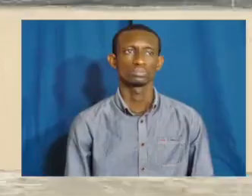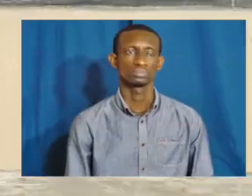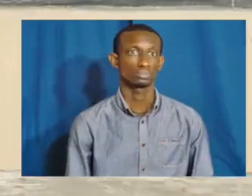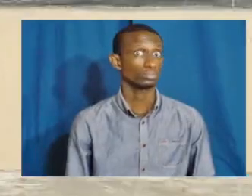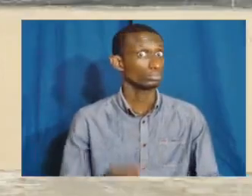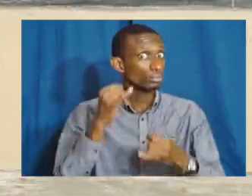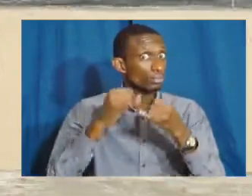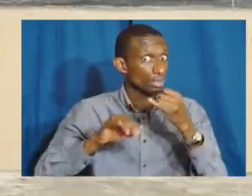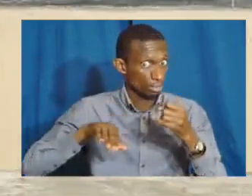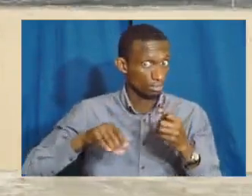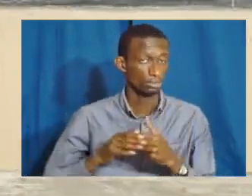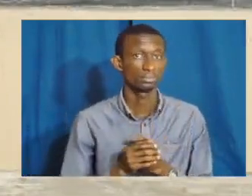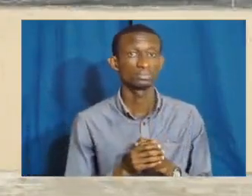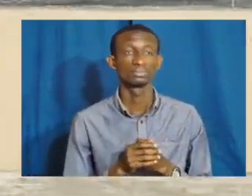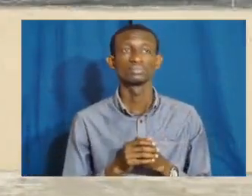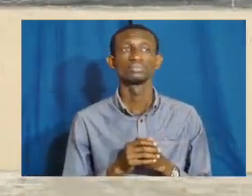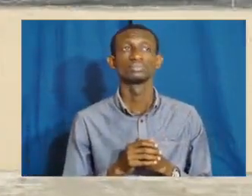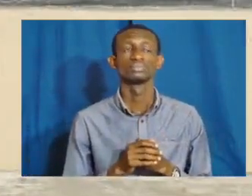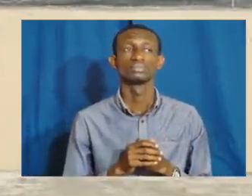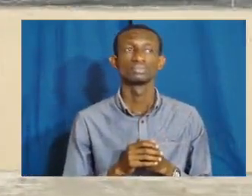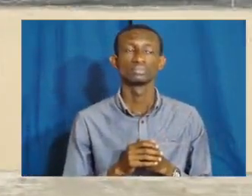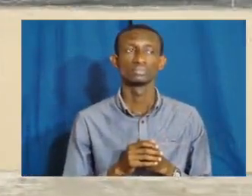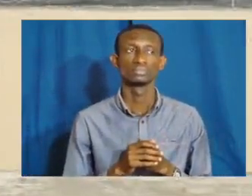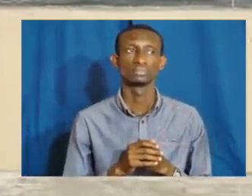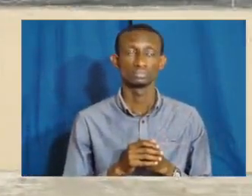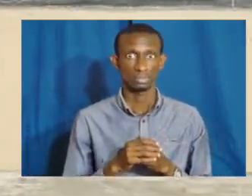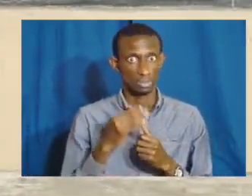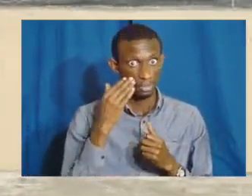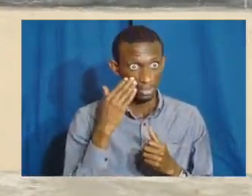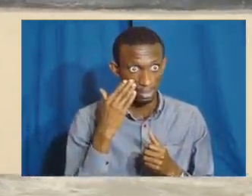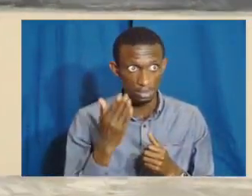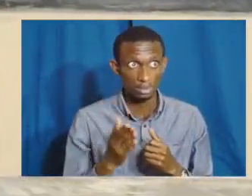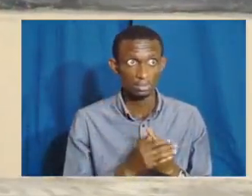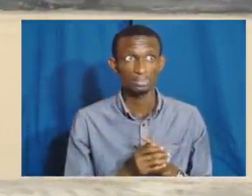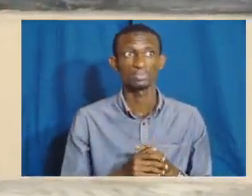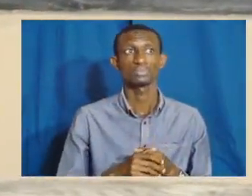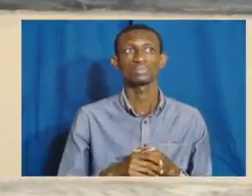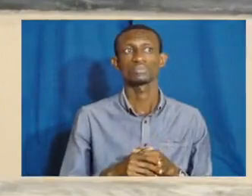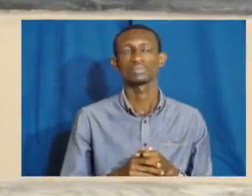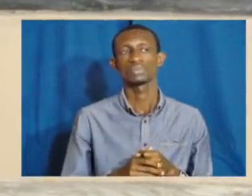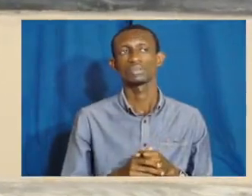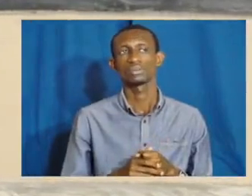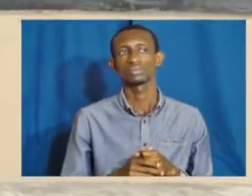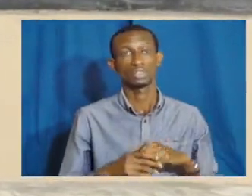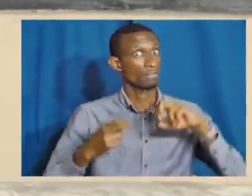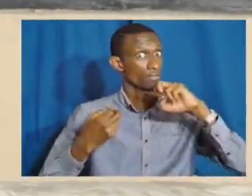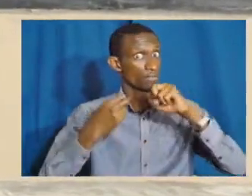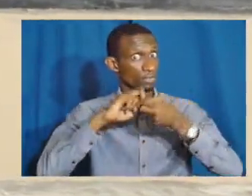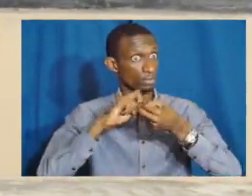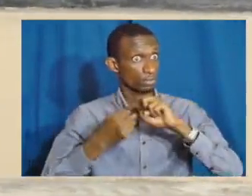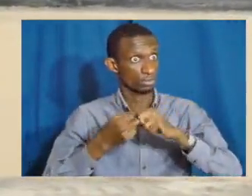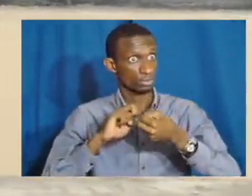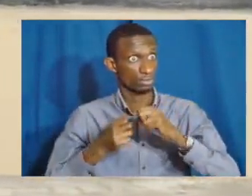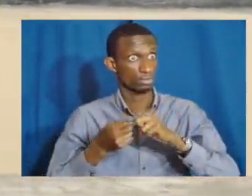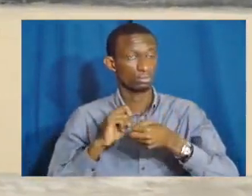lastly, but not least, we are just going to look at the physical properties. We just look at the